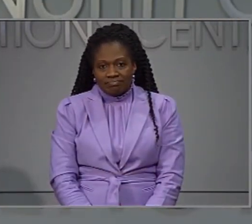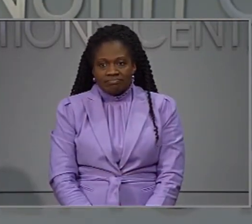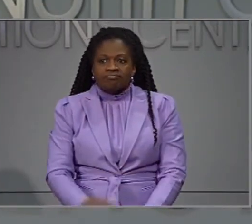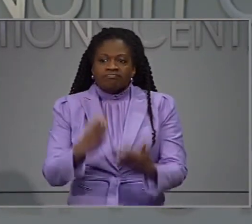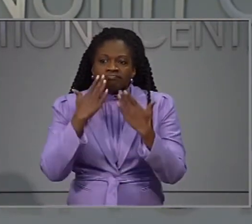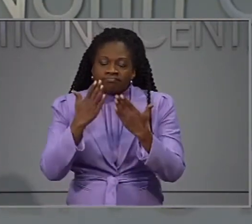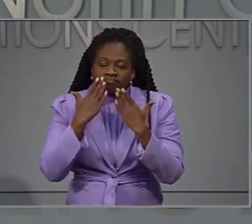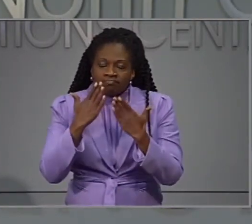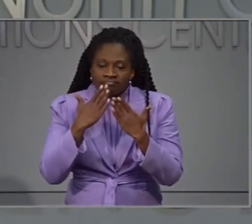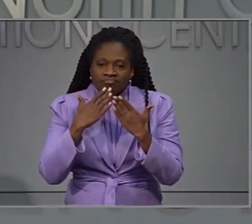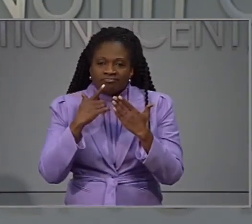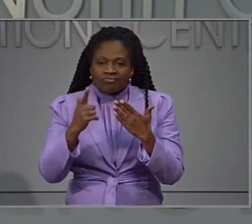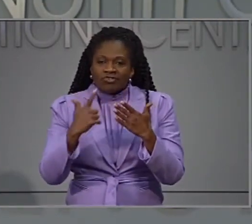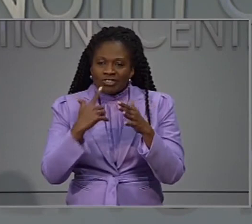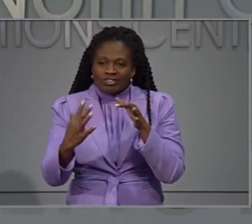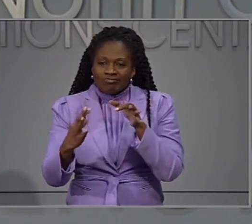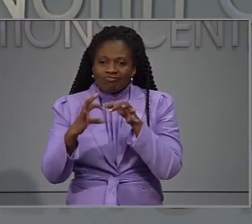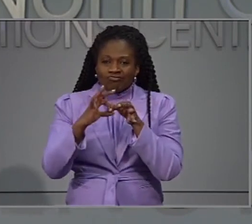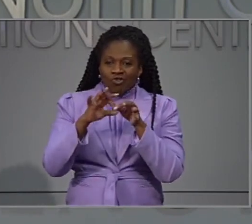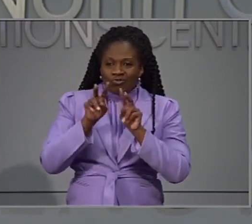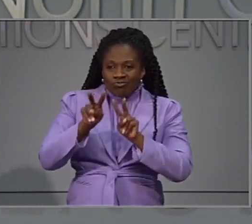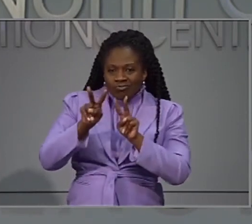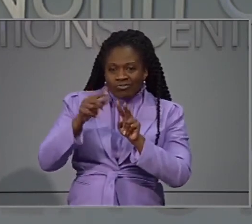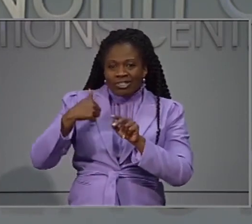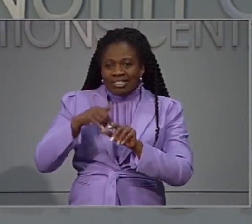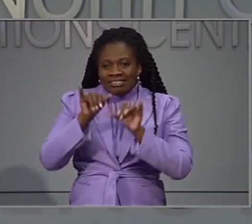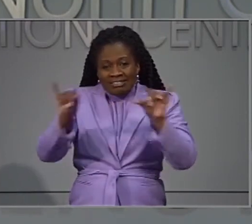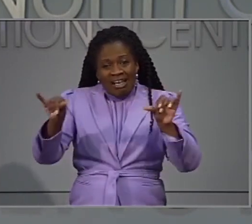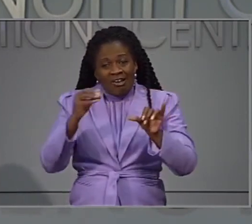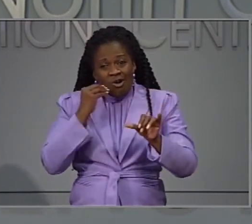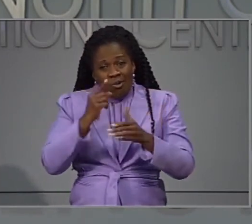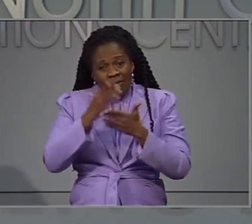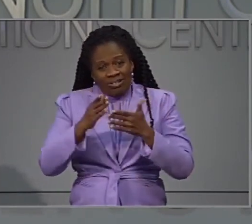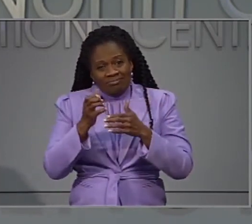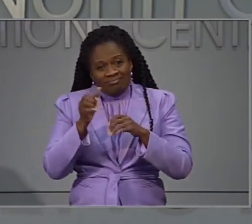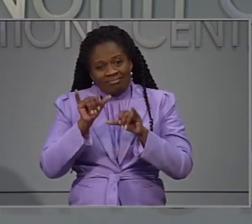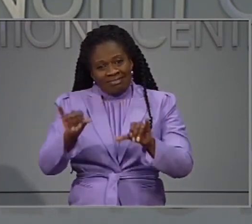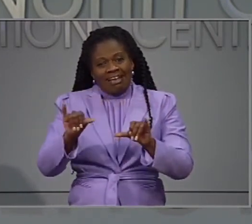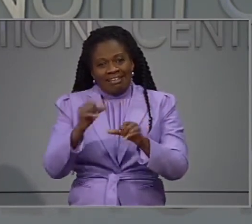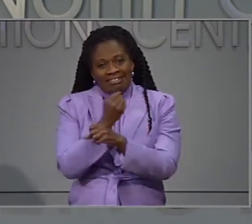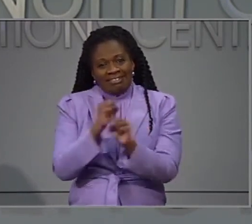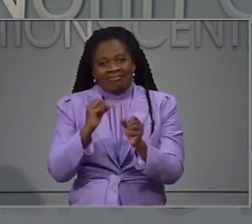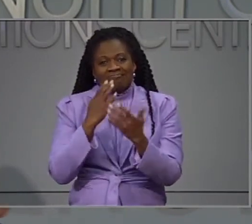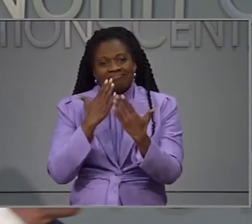Thank you all for being with us today. Stay home this weekend and stay safe. Thanks very much.